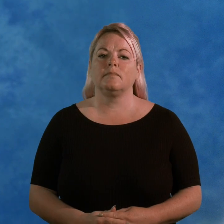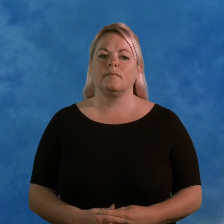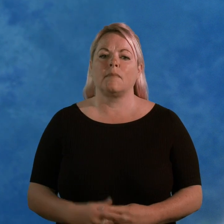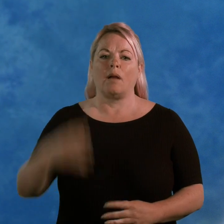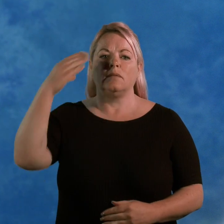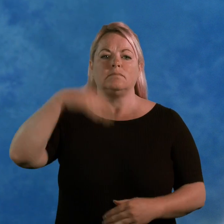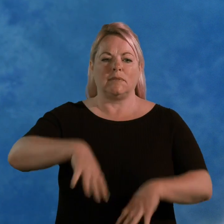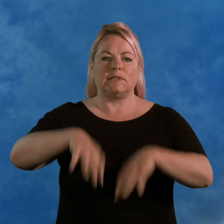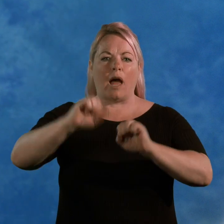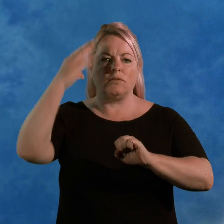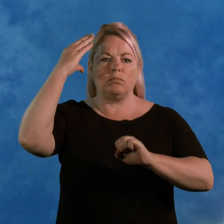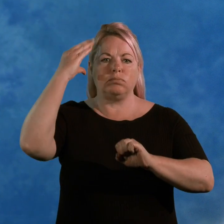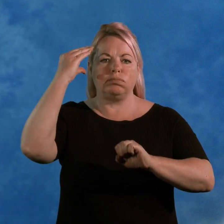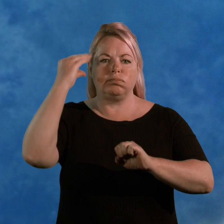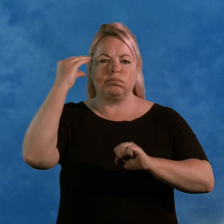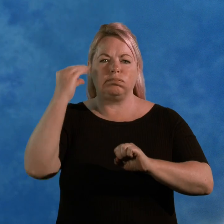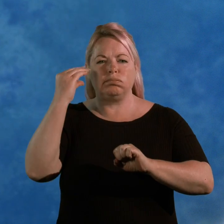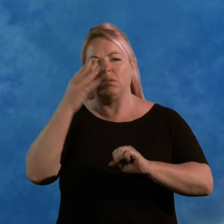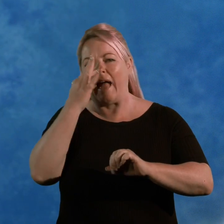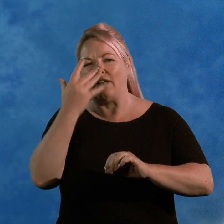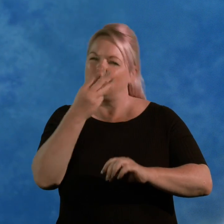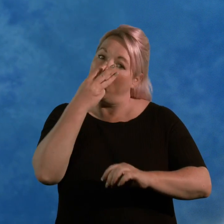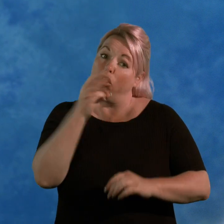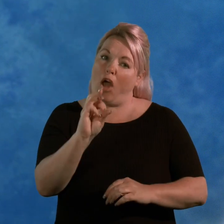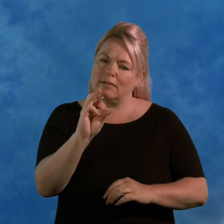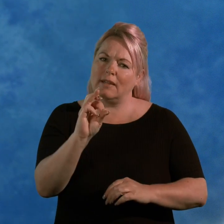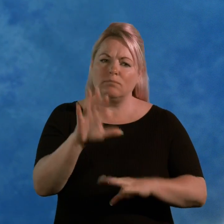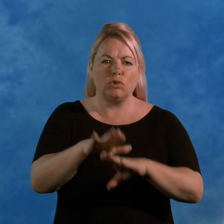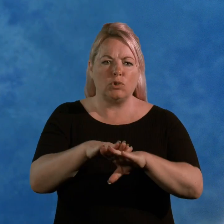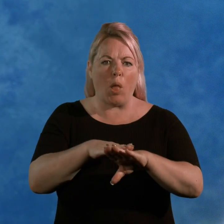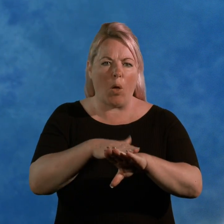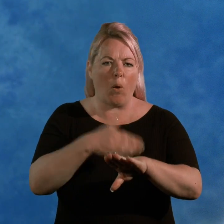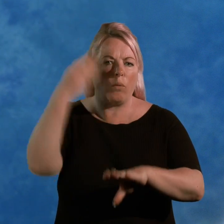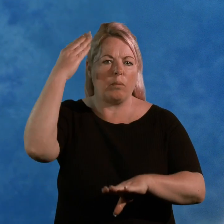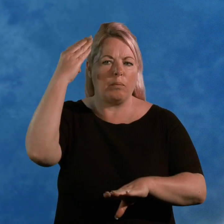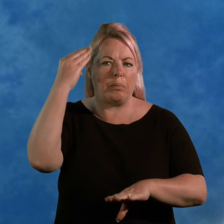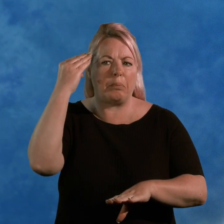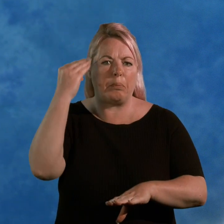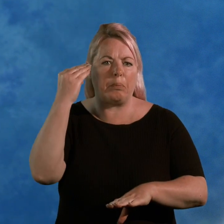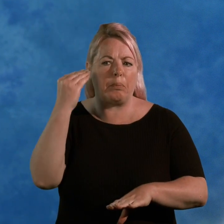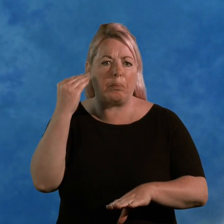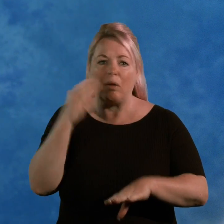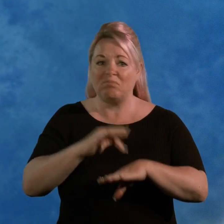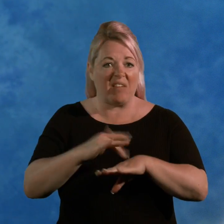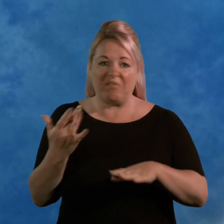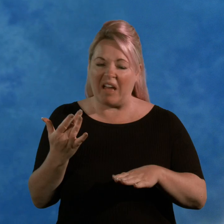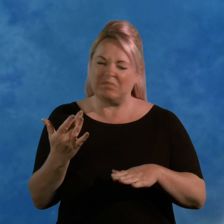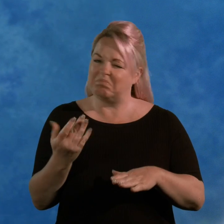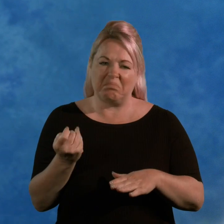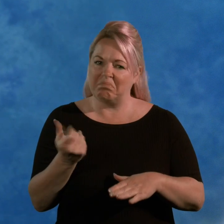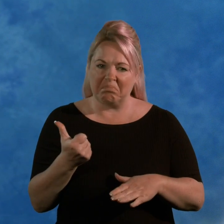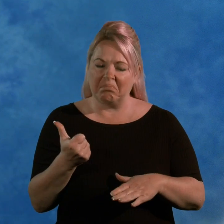I first started to lose my hearing when I was in my 30s. It was a gradual loss, and so it didn't affect me too